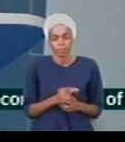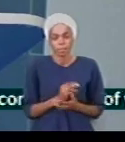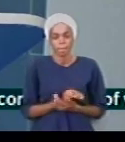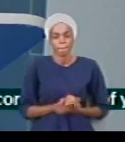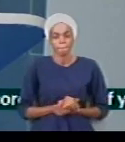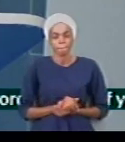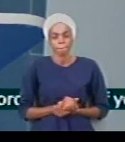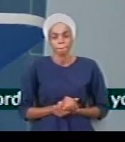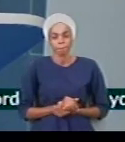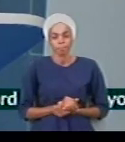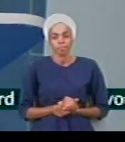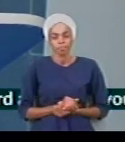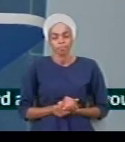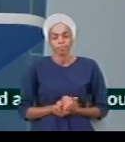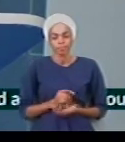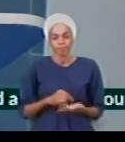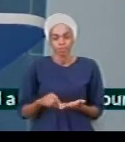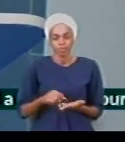right now.